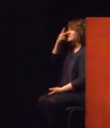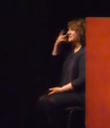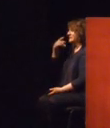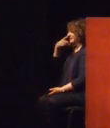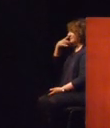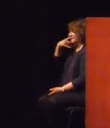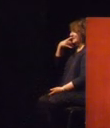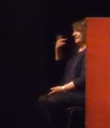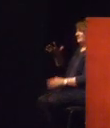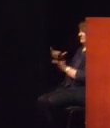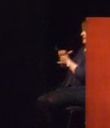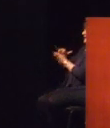how that comes into play.